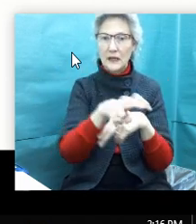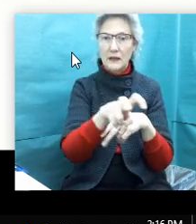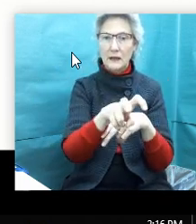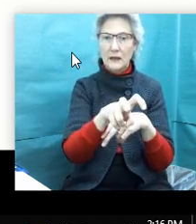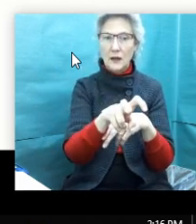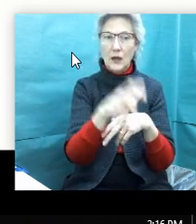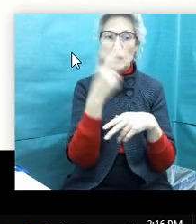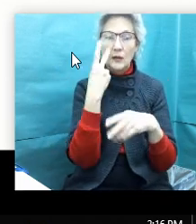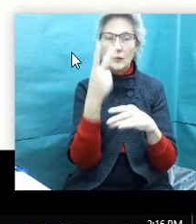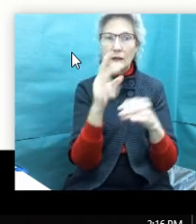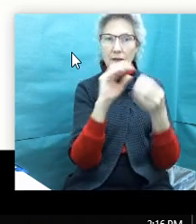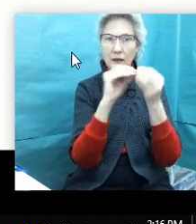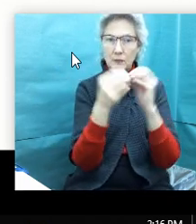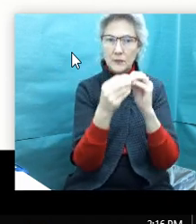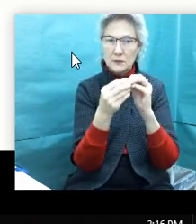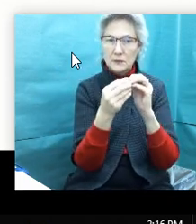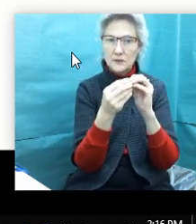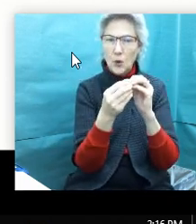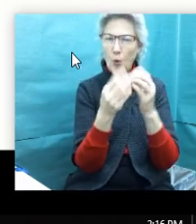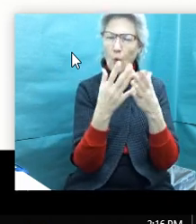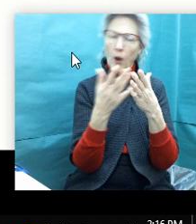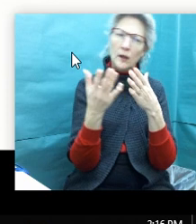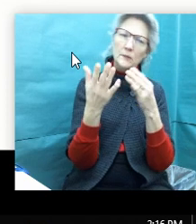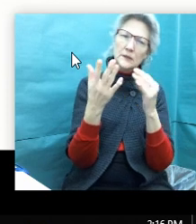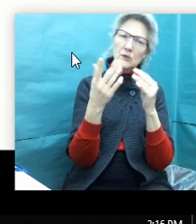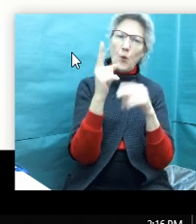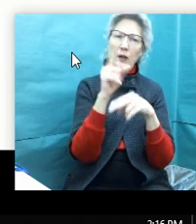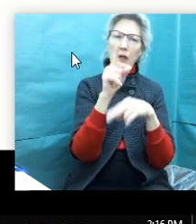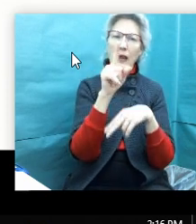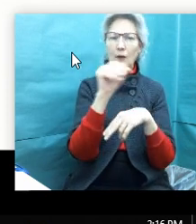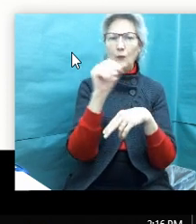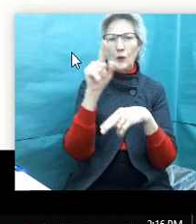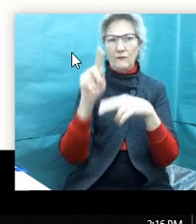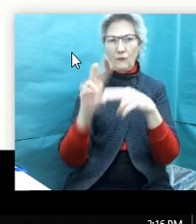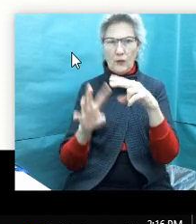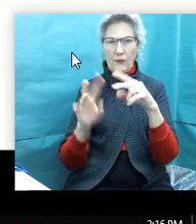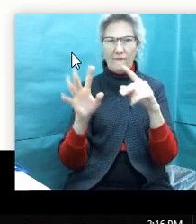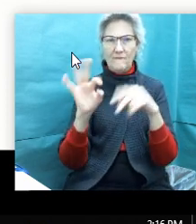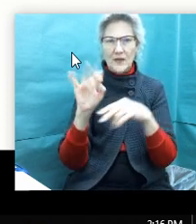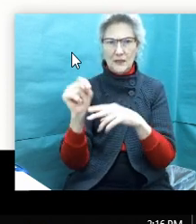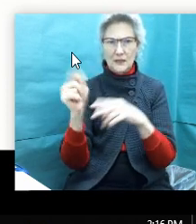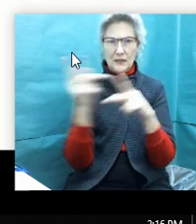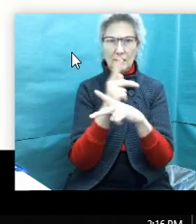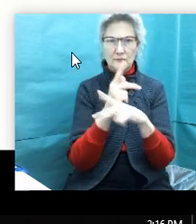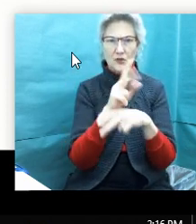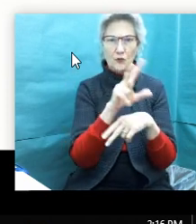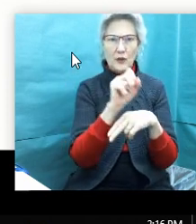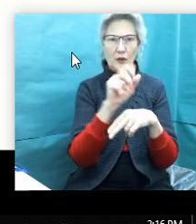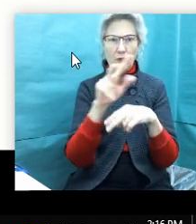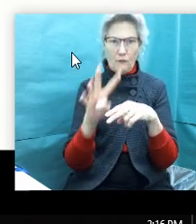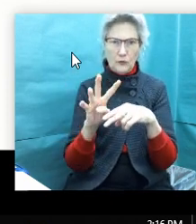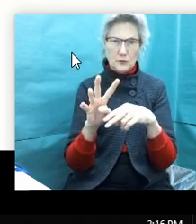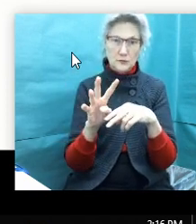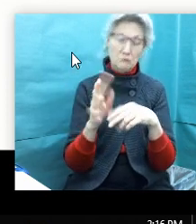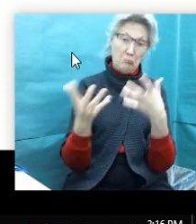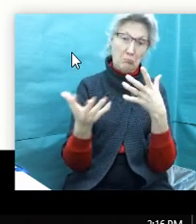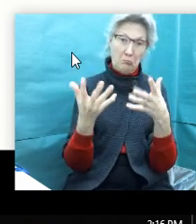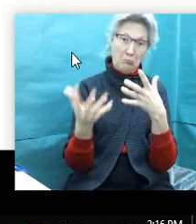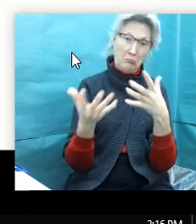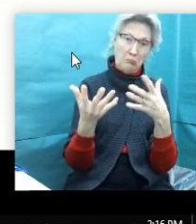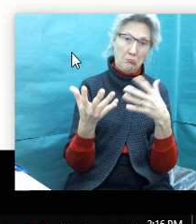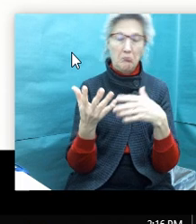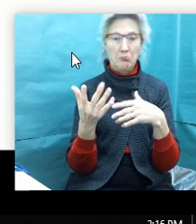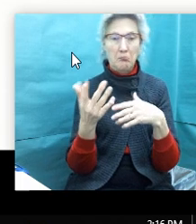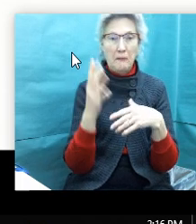these numbers, what makes sense? 1 1/4 feet times 3 3/4 feet. That could make sense, right? Because I'm looking